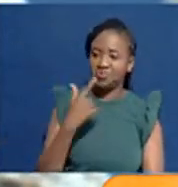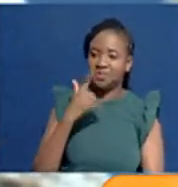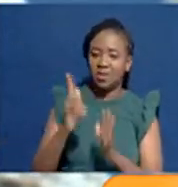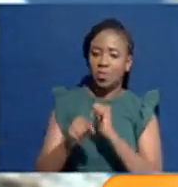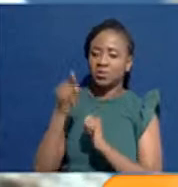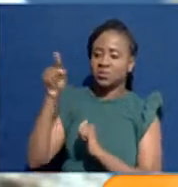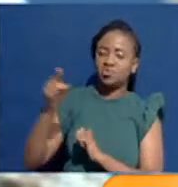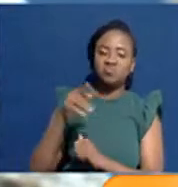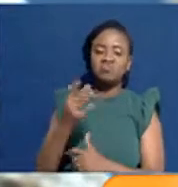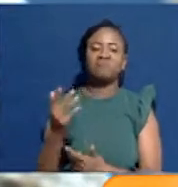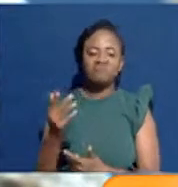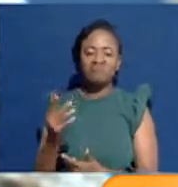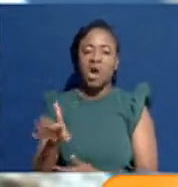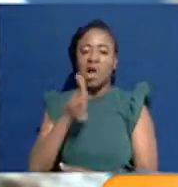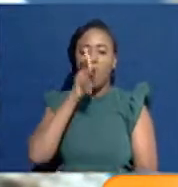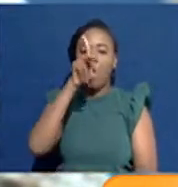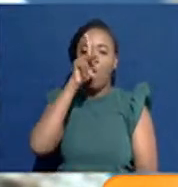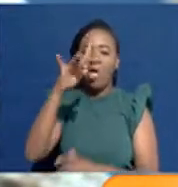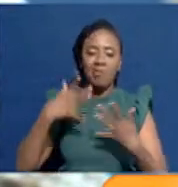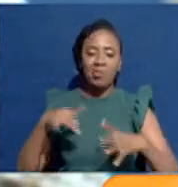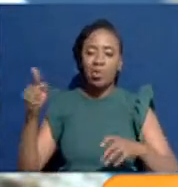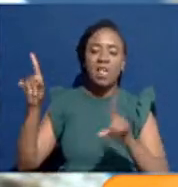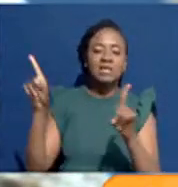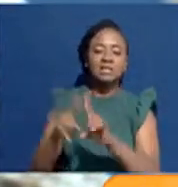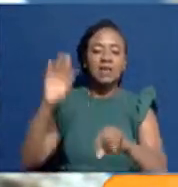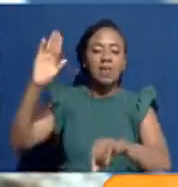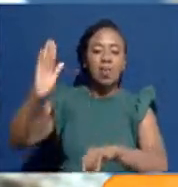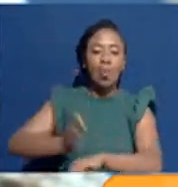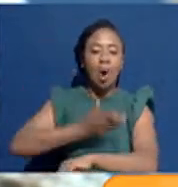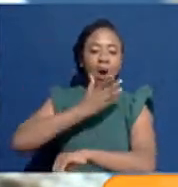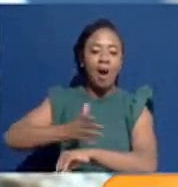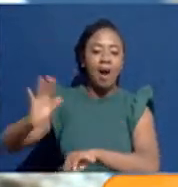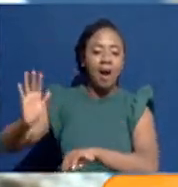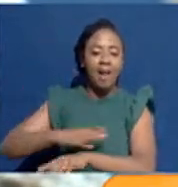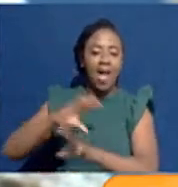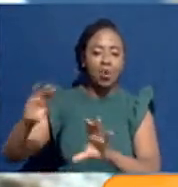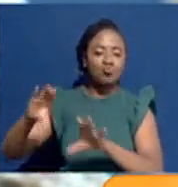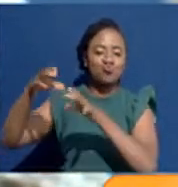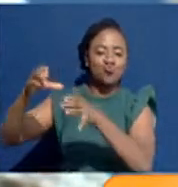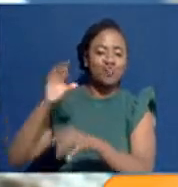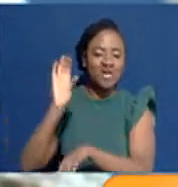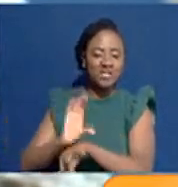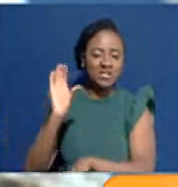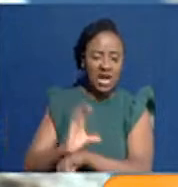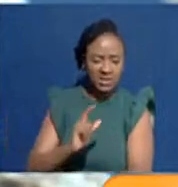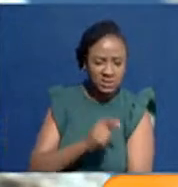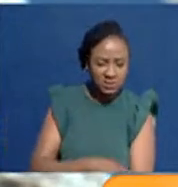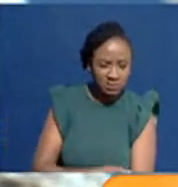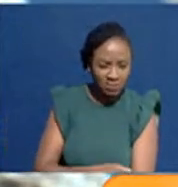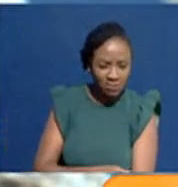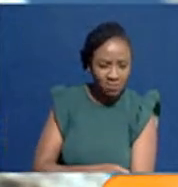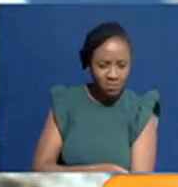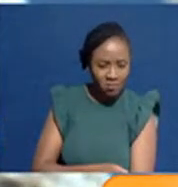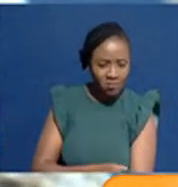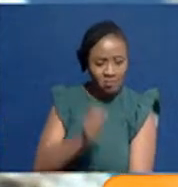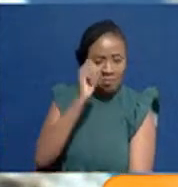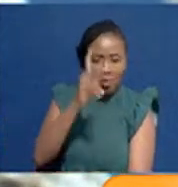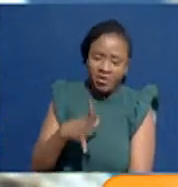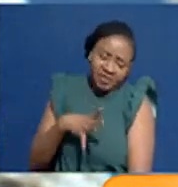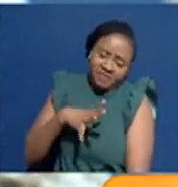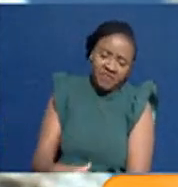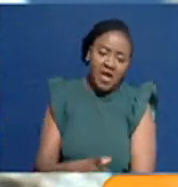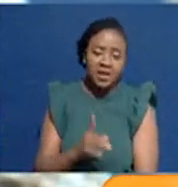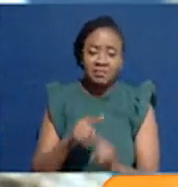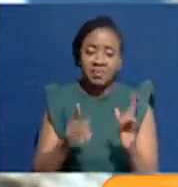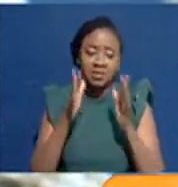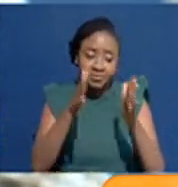just noisemakers. They say we are the choir that accompanies preaching during church. So it's okay, but listen to somebody else. Sam, if